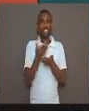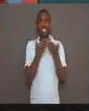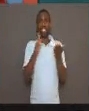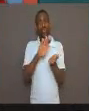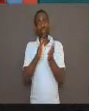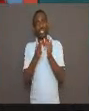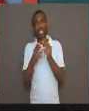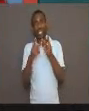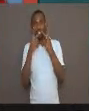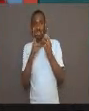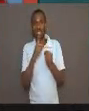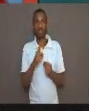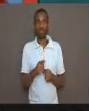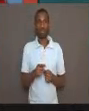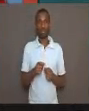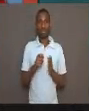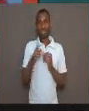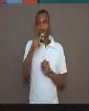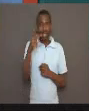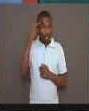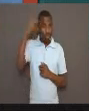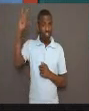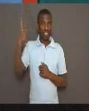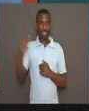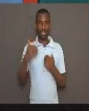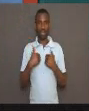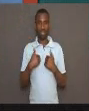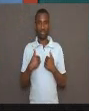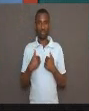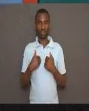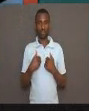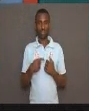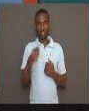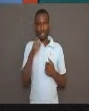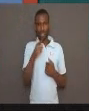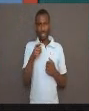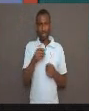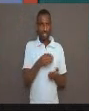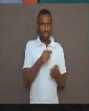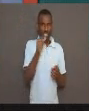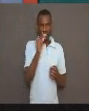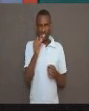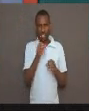Here we see a professor who has tubes of different widths.